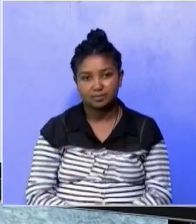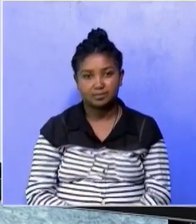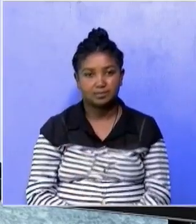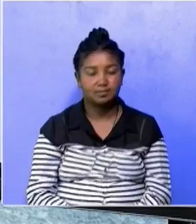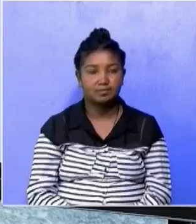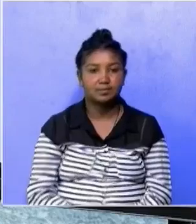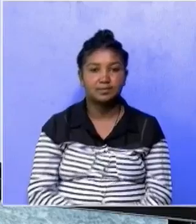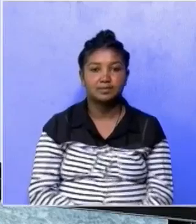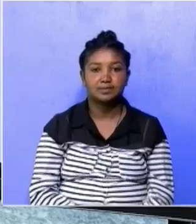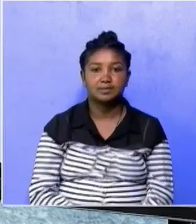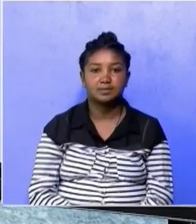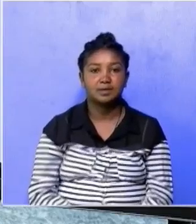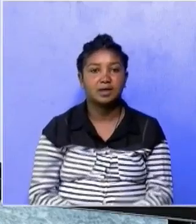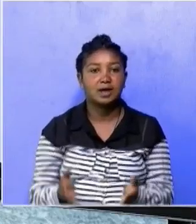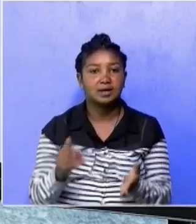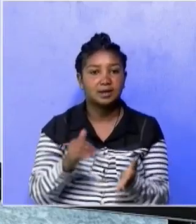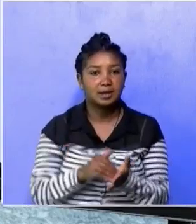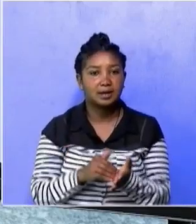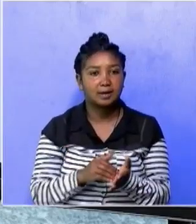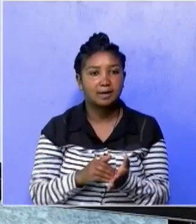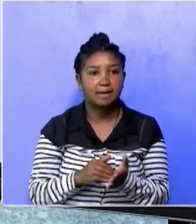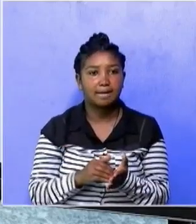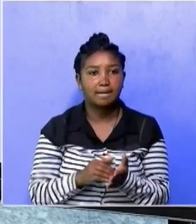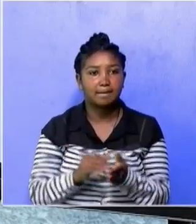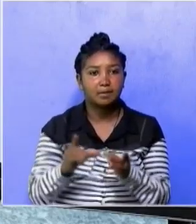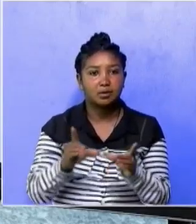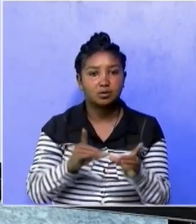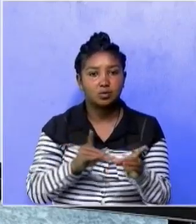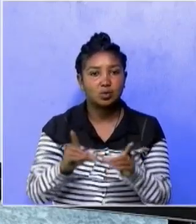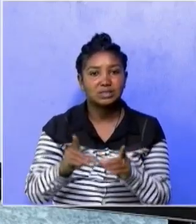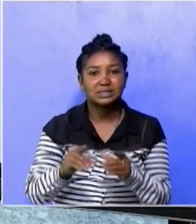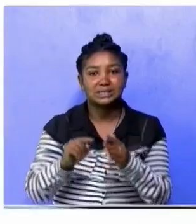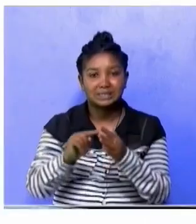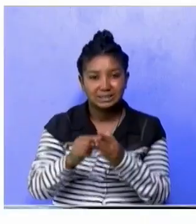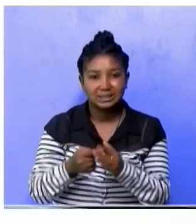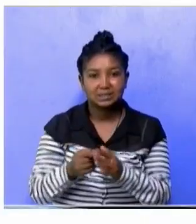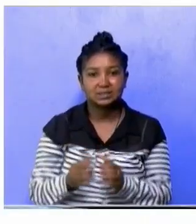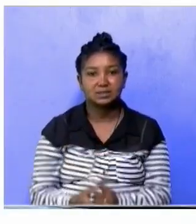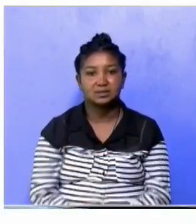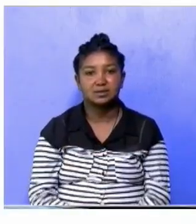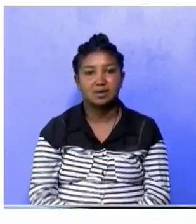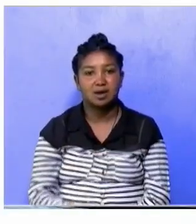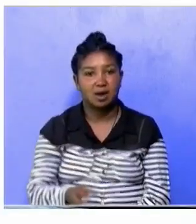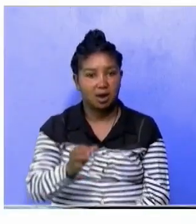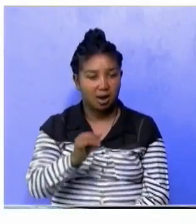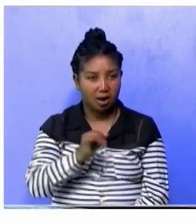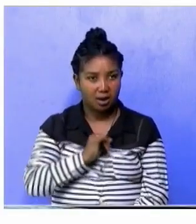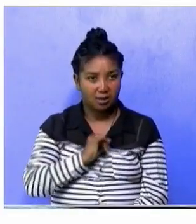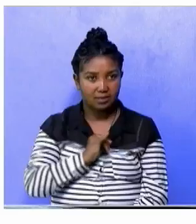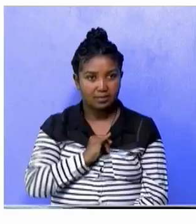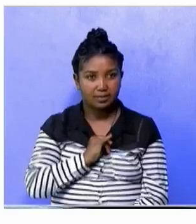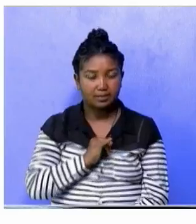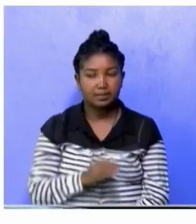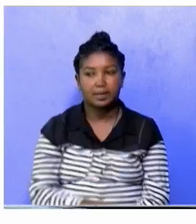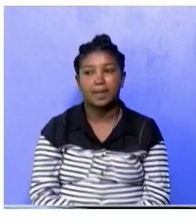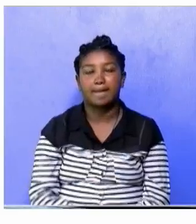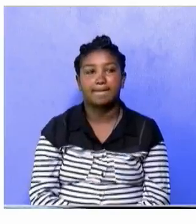Right? Again, let's go on, deal with things. Right? I